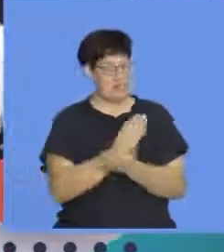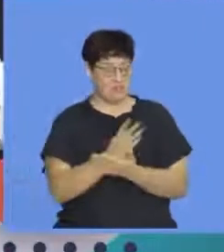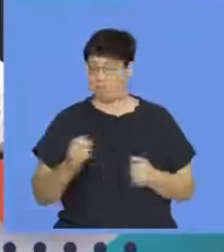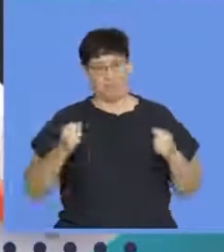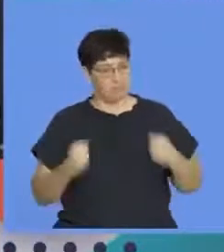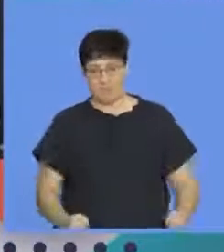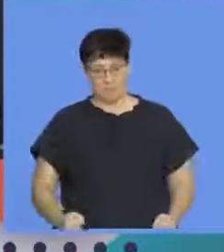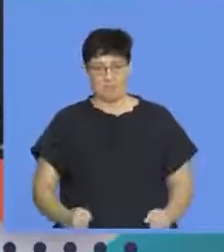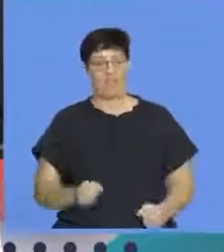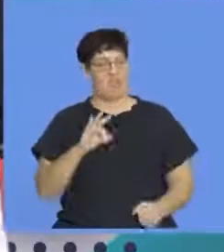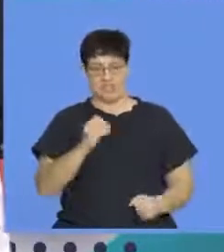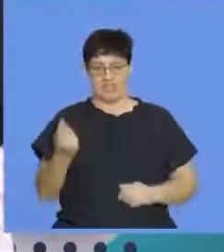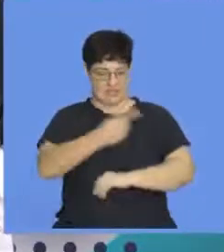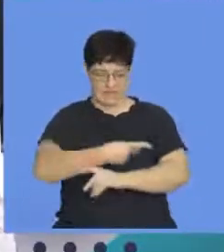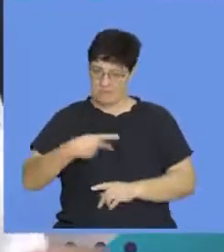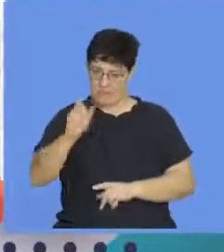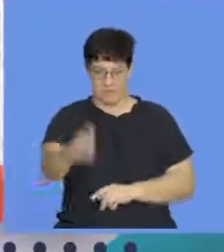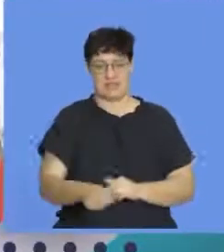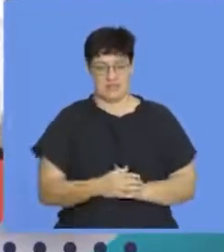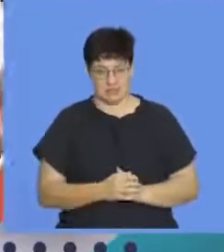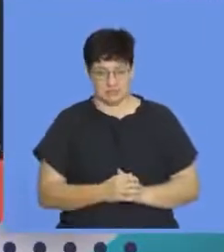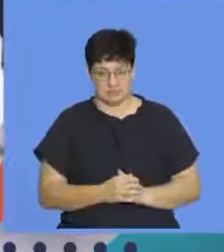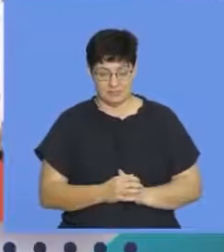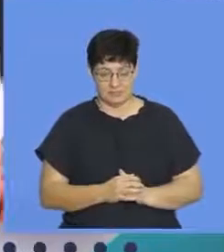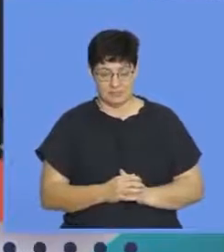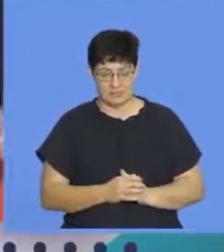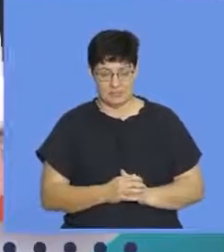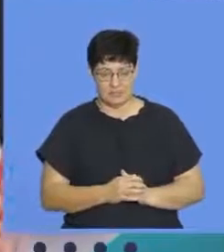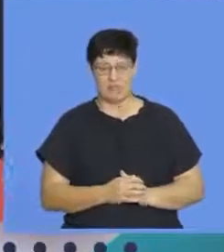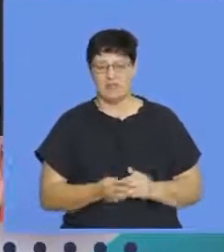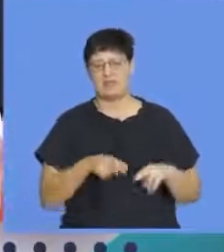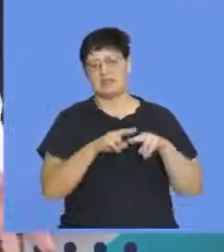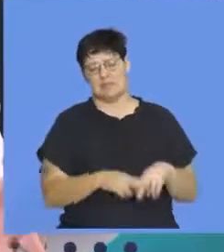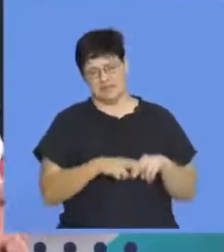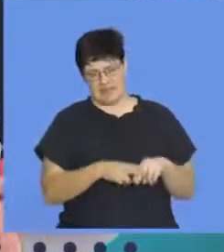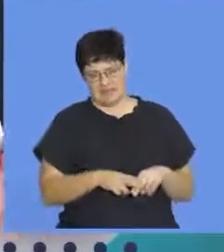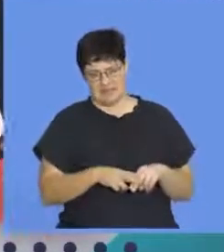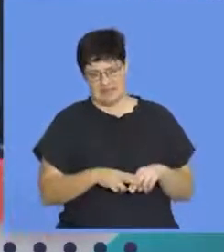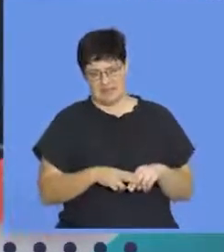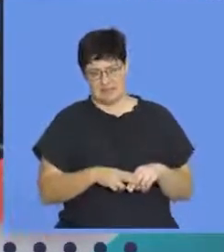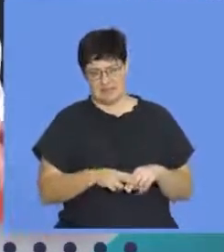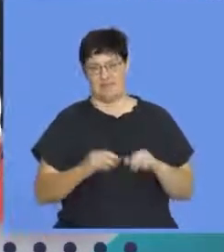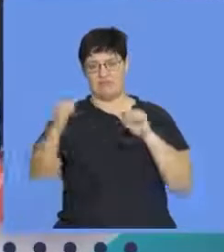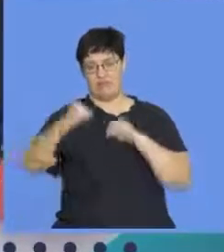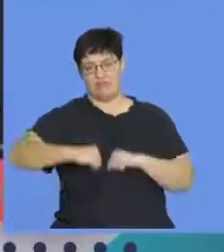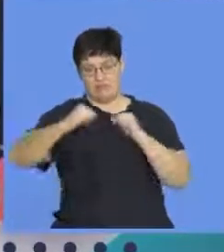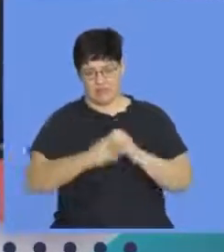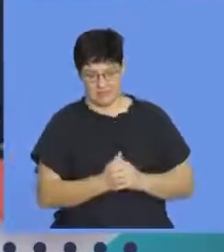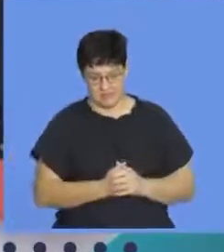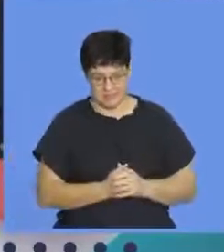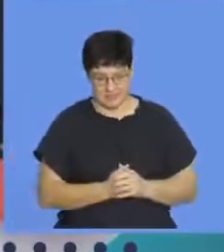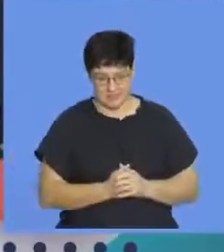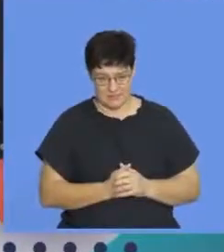that you settle within 30 days as well, right? But that obviously will be entirely dependent on the question that we